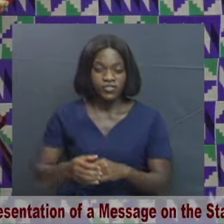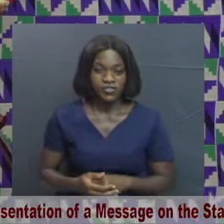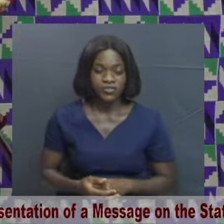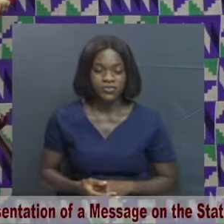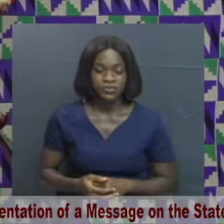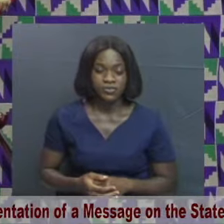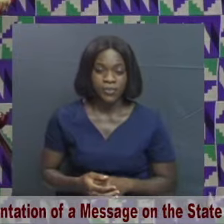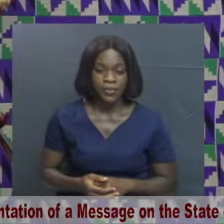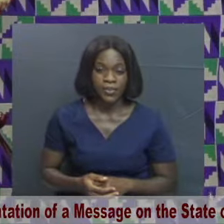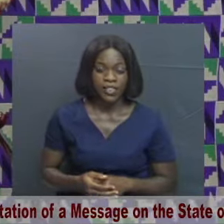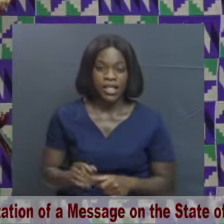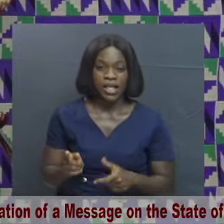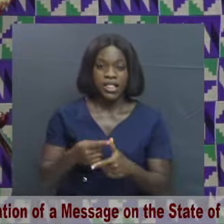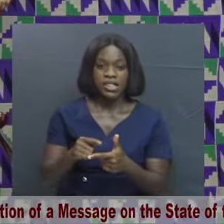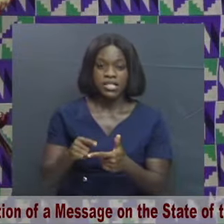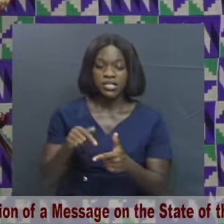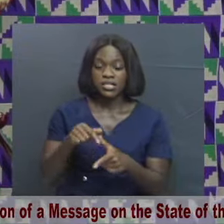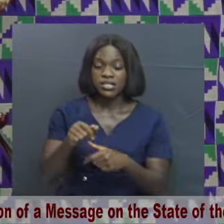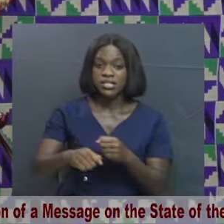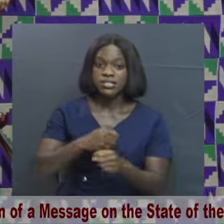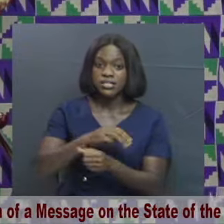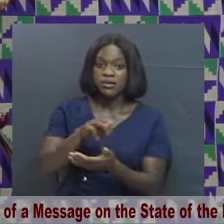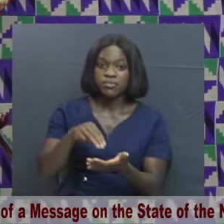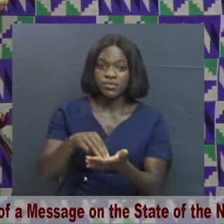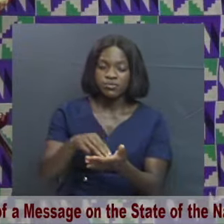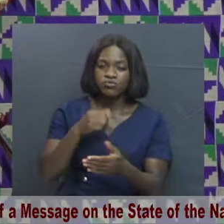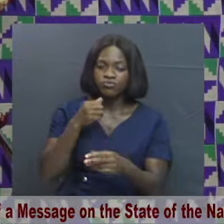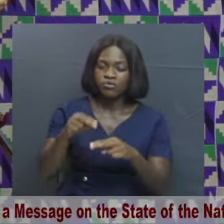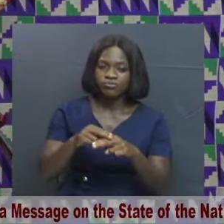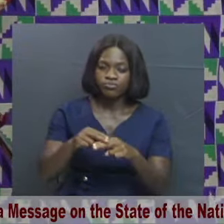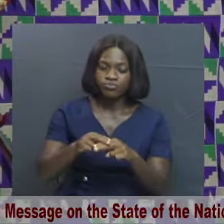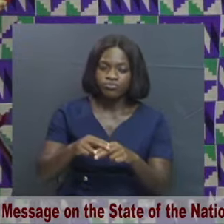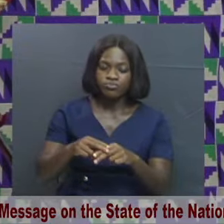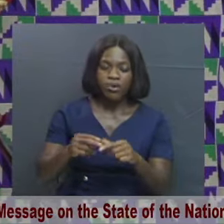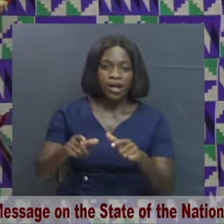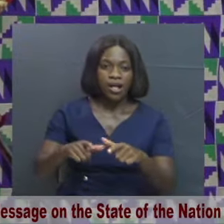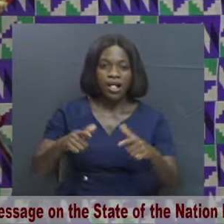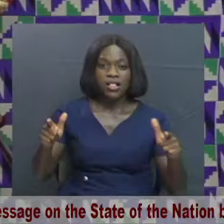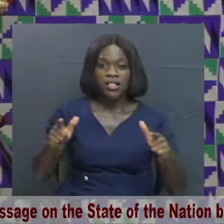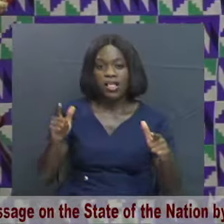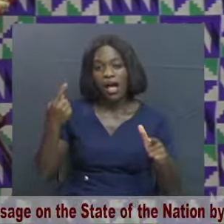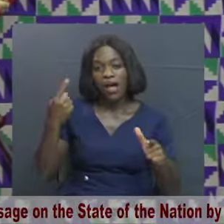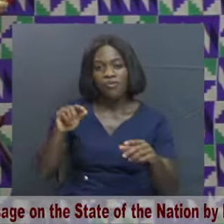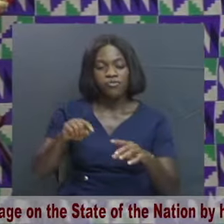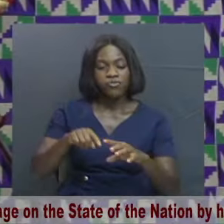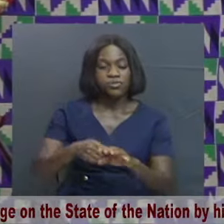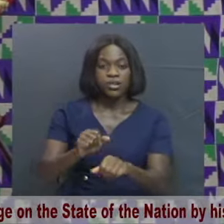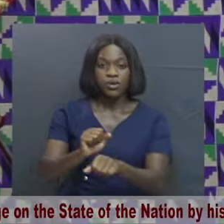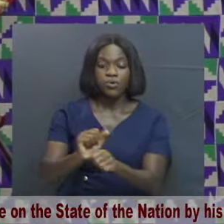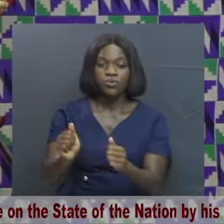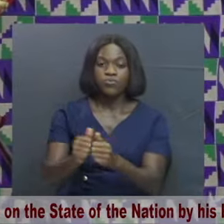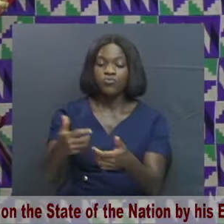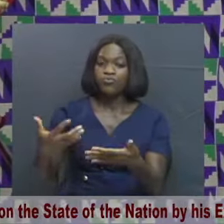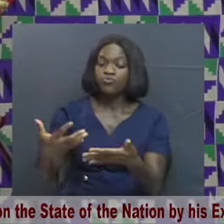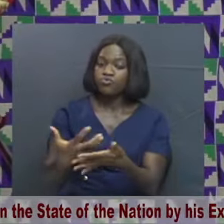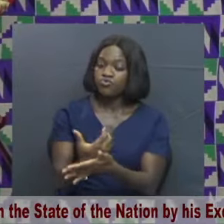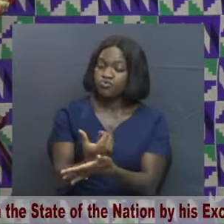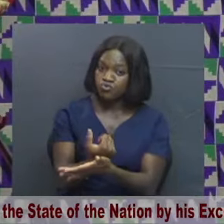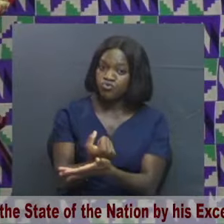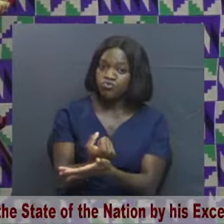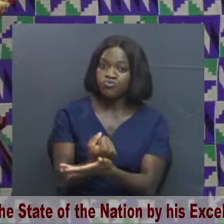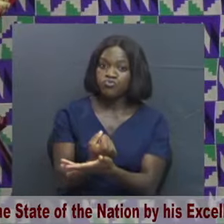middle of the year the line will be commissioned for operations to commence with brand new standards